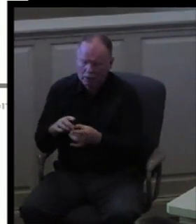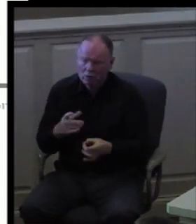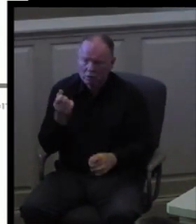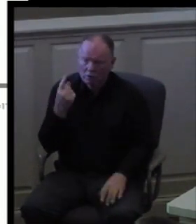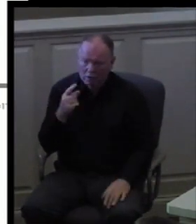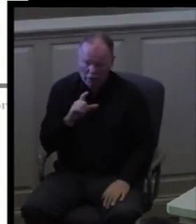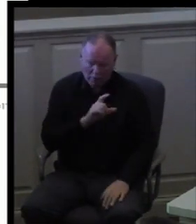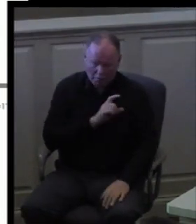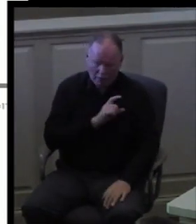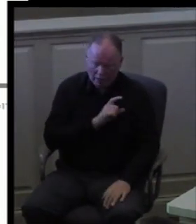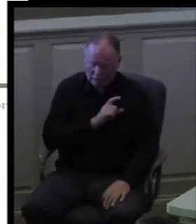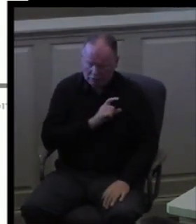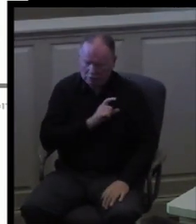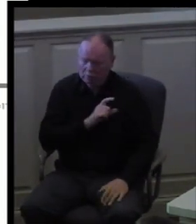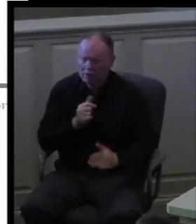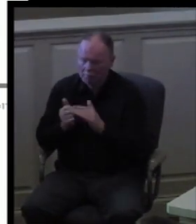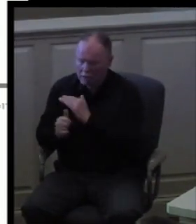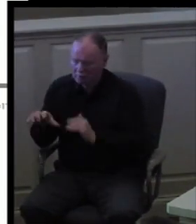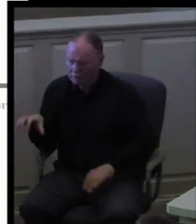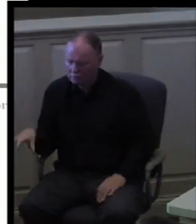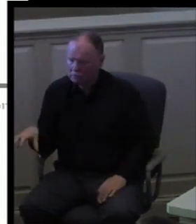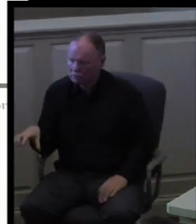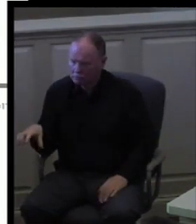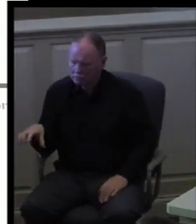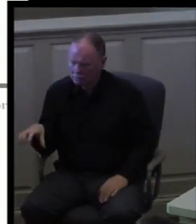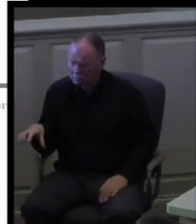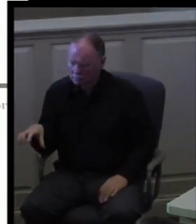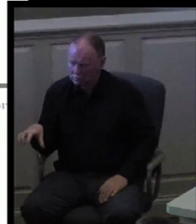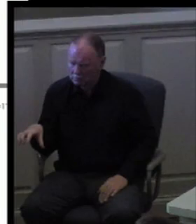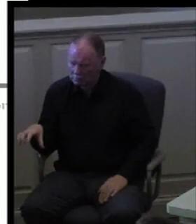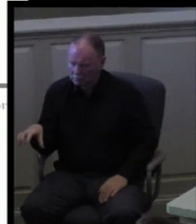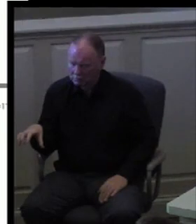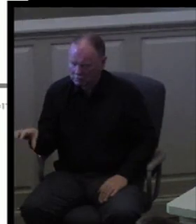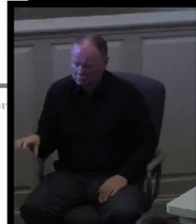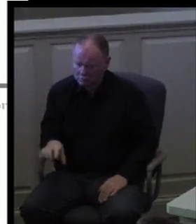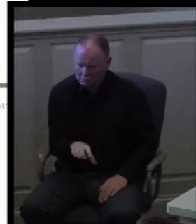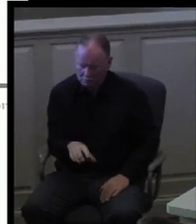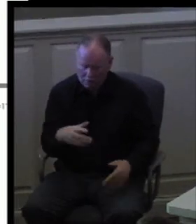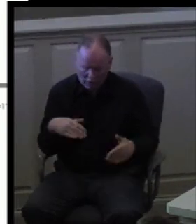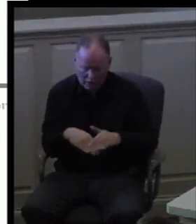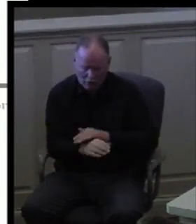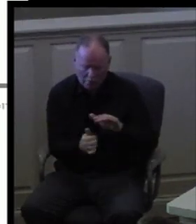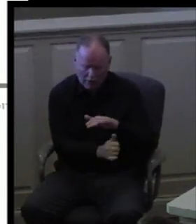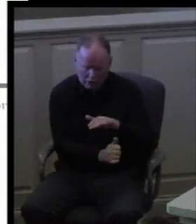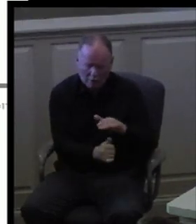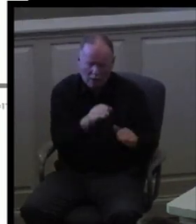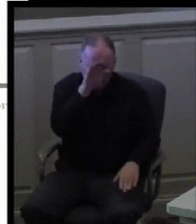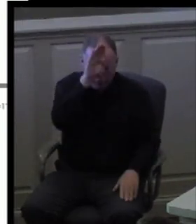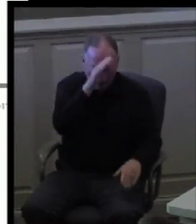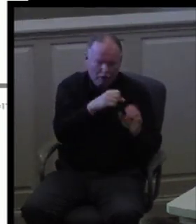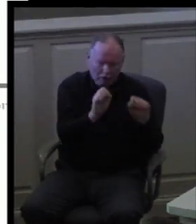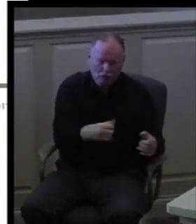police headquarters over here on this side via a tunnel into the fire station, which you